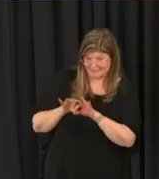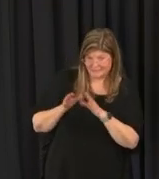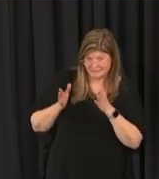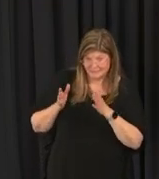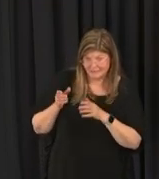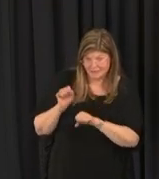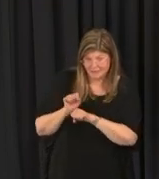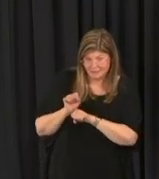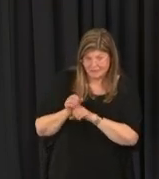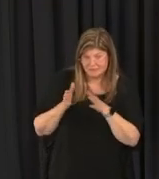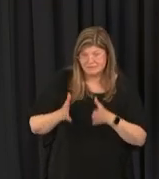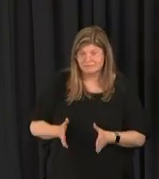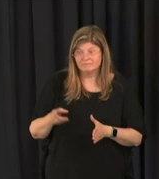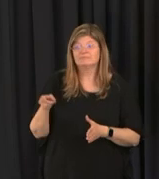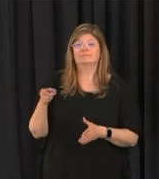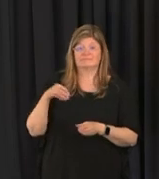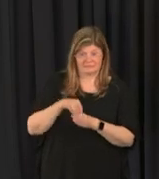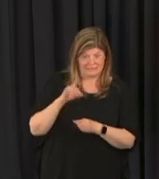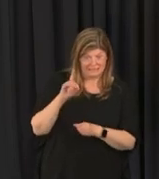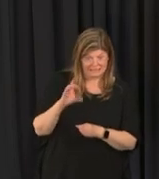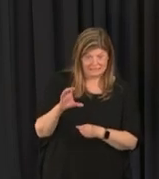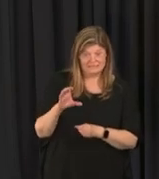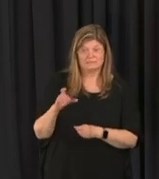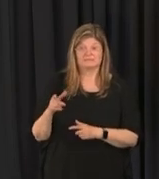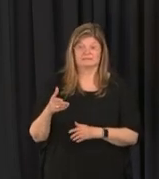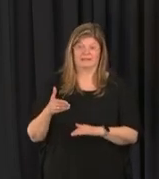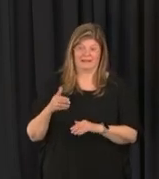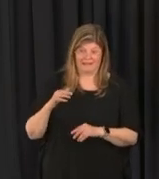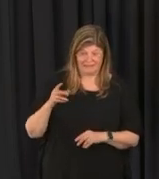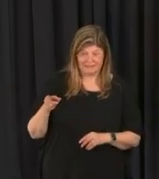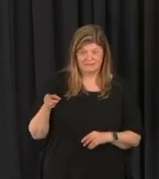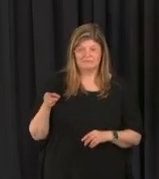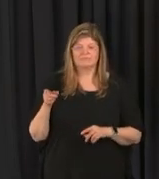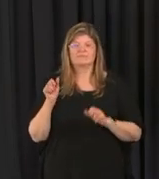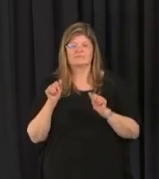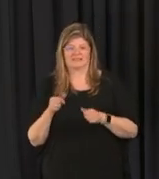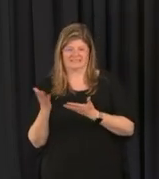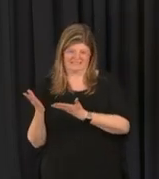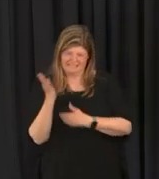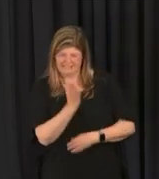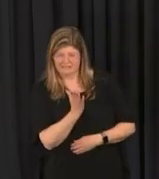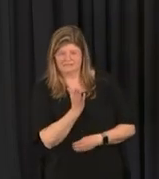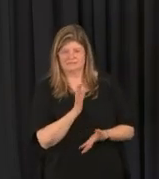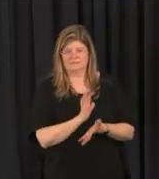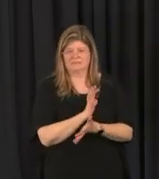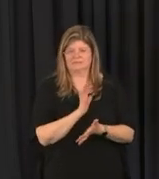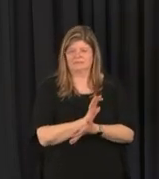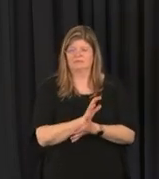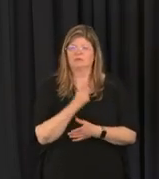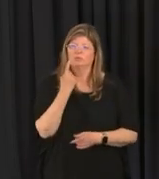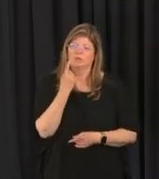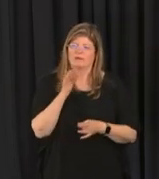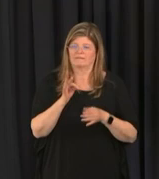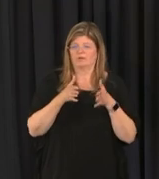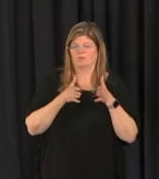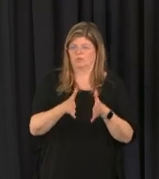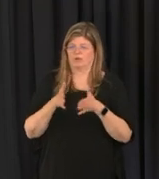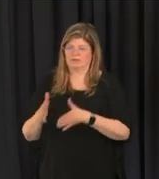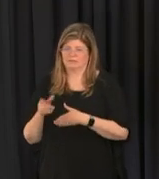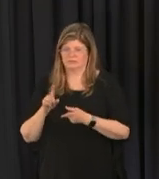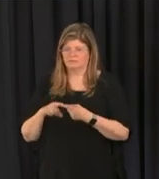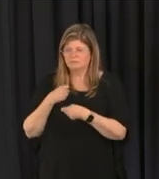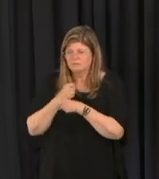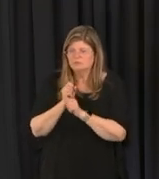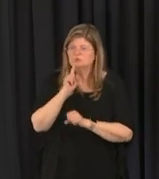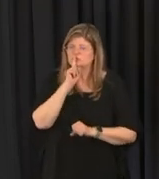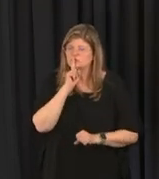for vaccination in the district is disproportionately high to any other jurisdiction. And so one of the ways that we have to